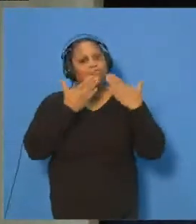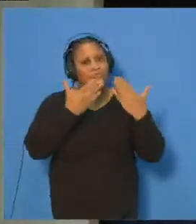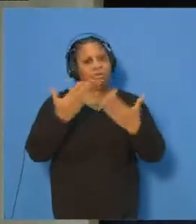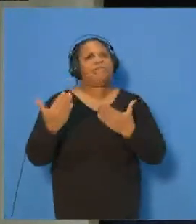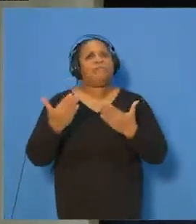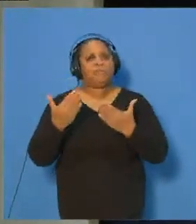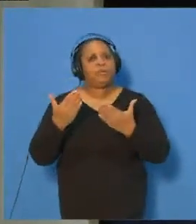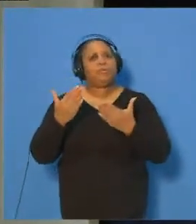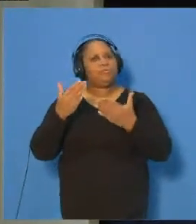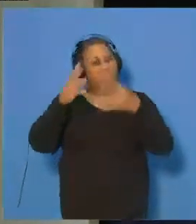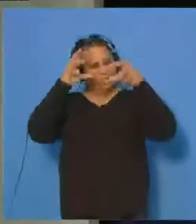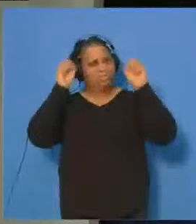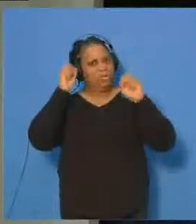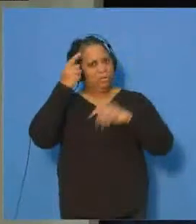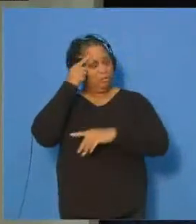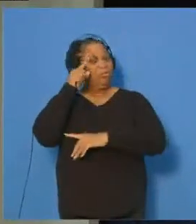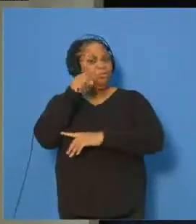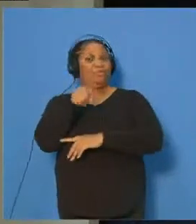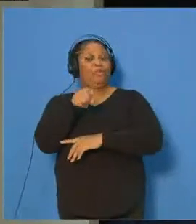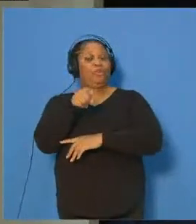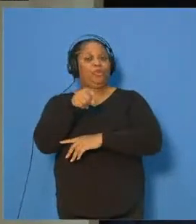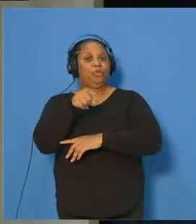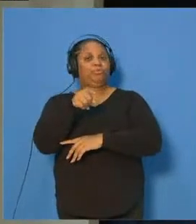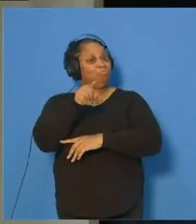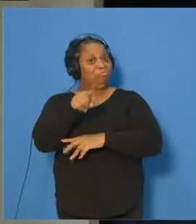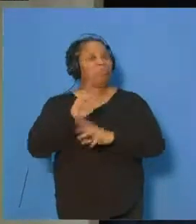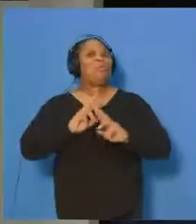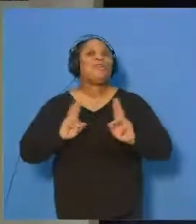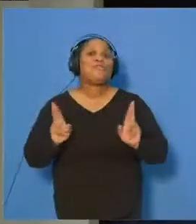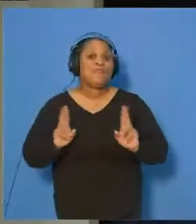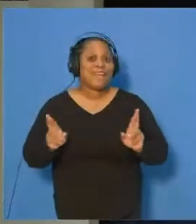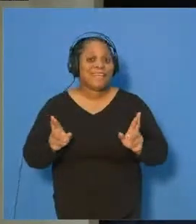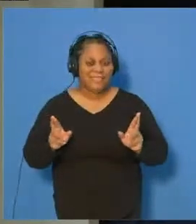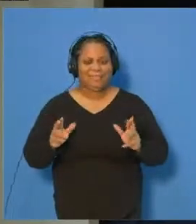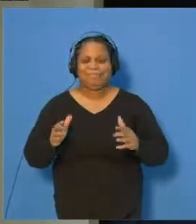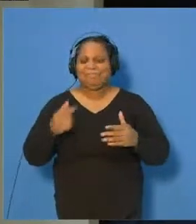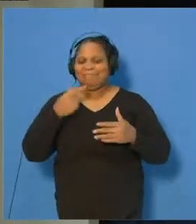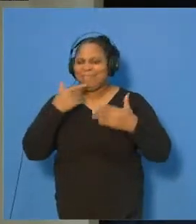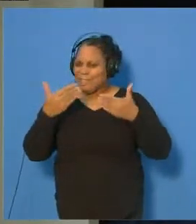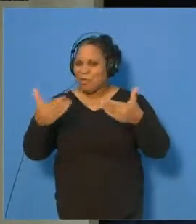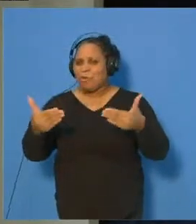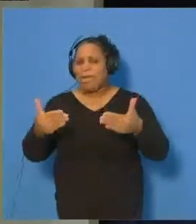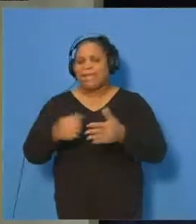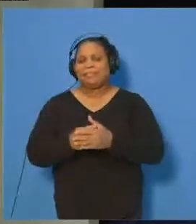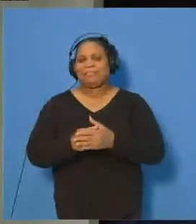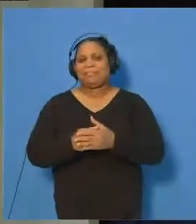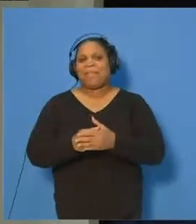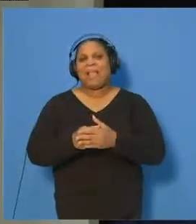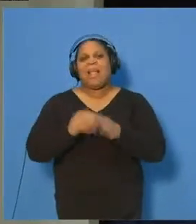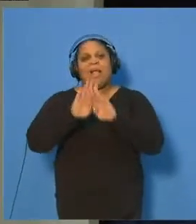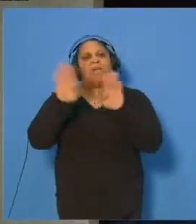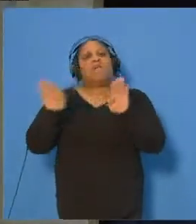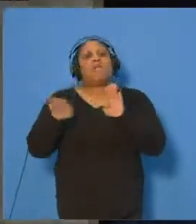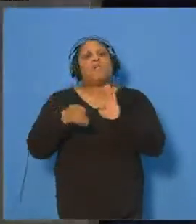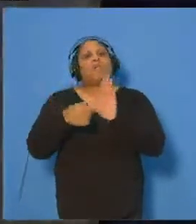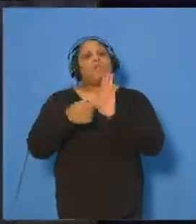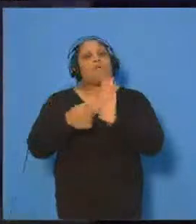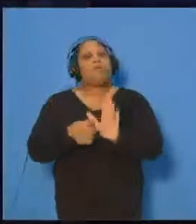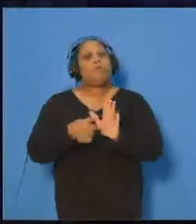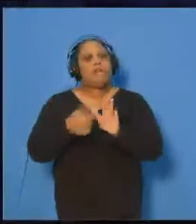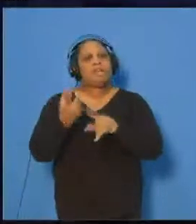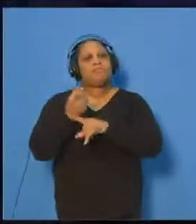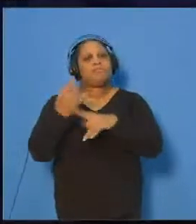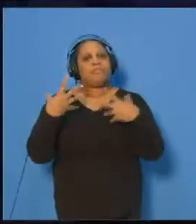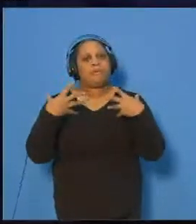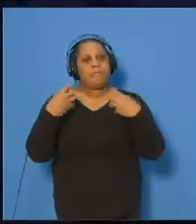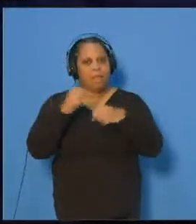this question is for you when you're ready. Go ahead. The Bermuda government modeling from Public Health England estimates a